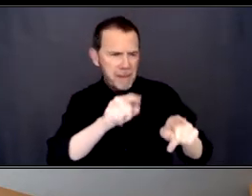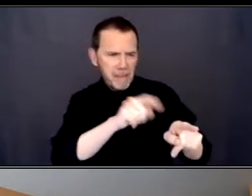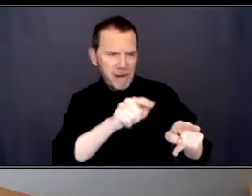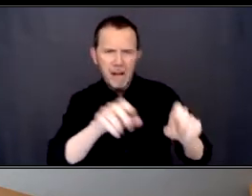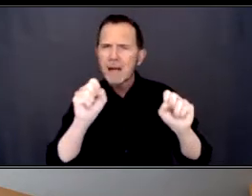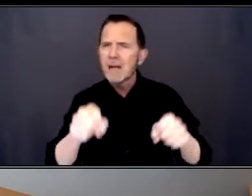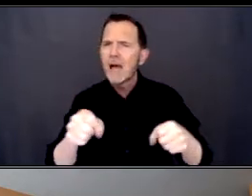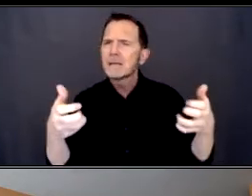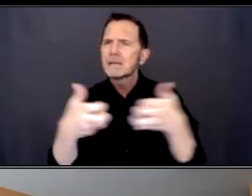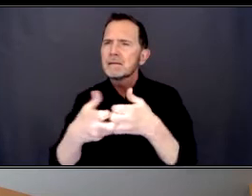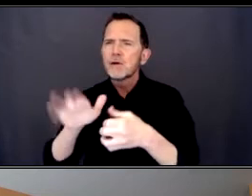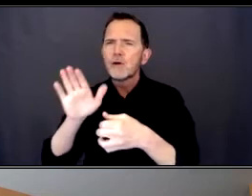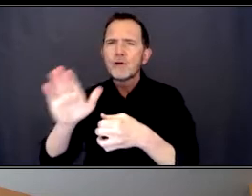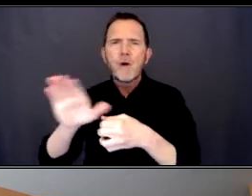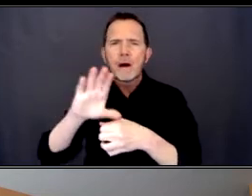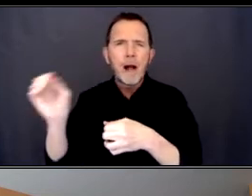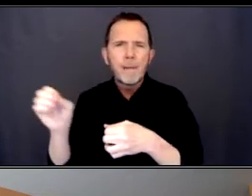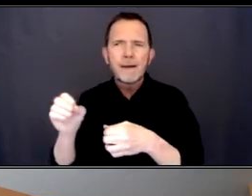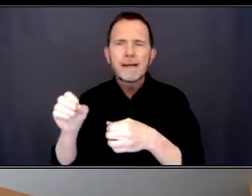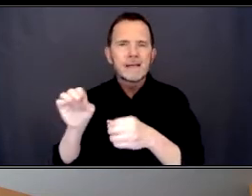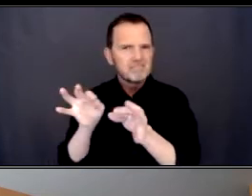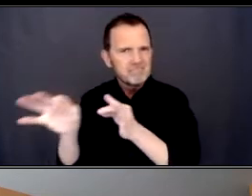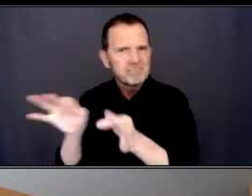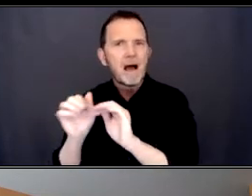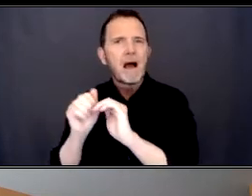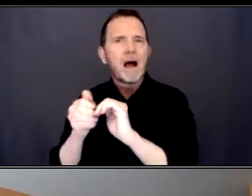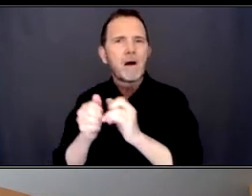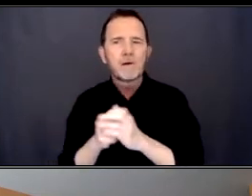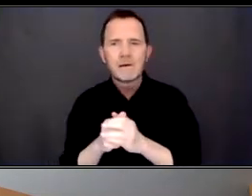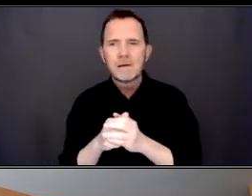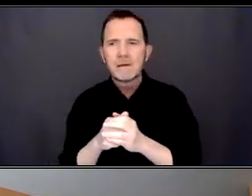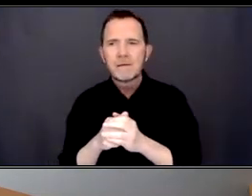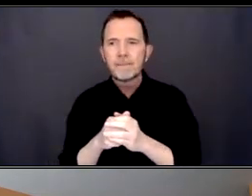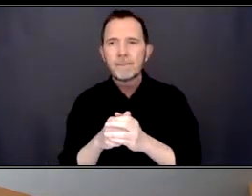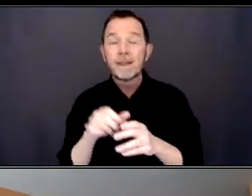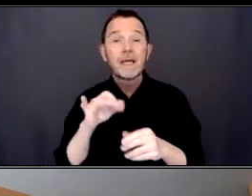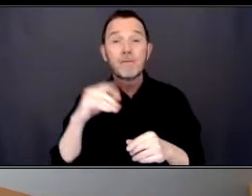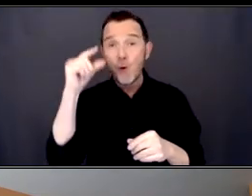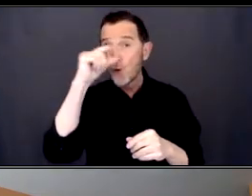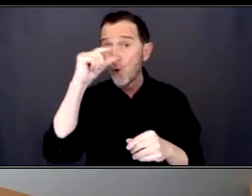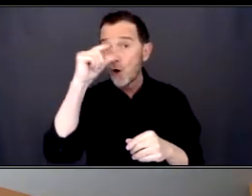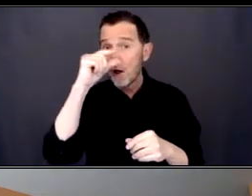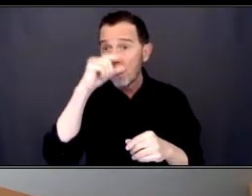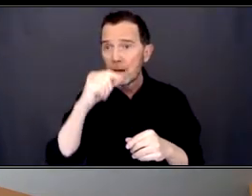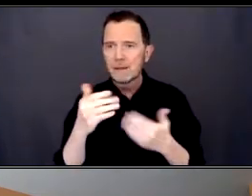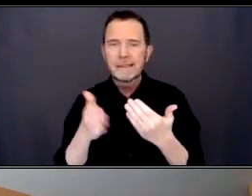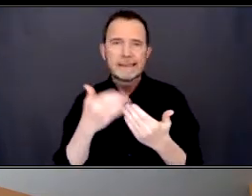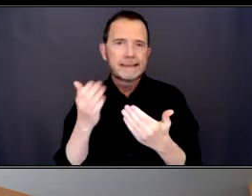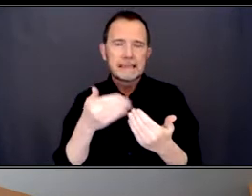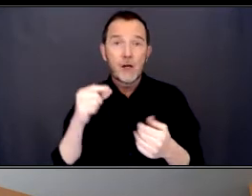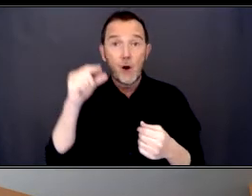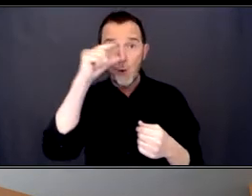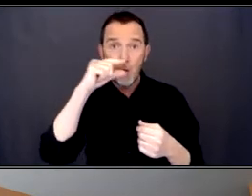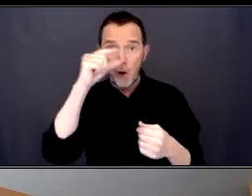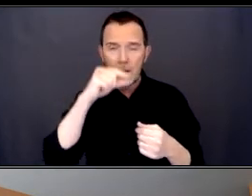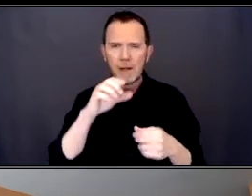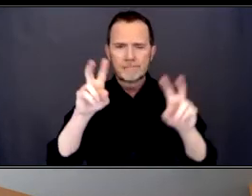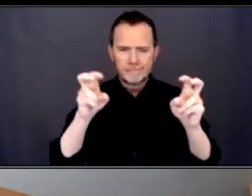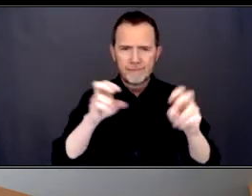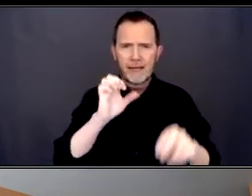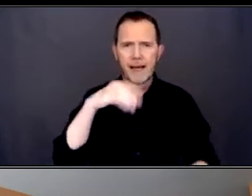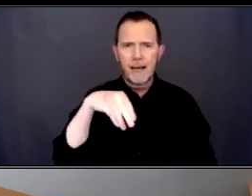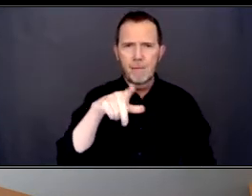have. On a larger scale, if you go to Google, you can actually, this sounds very simple, but if you just put into Google employers who hire